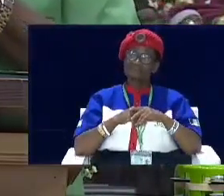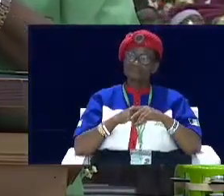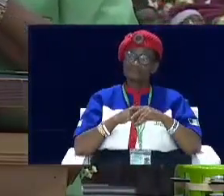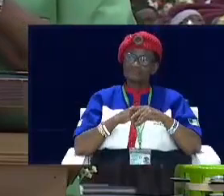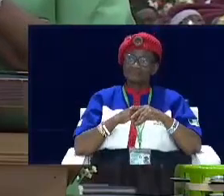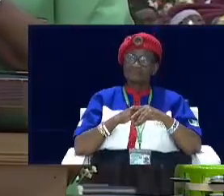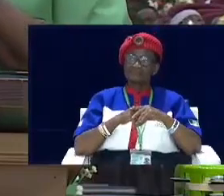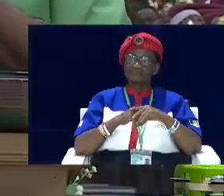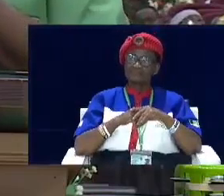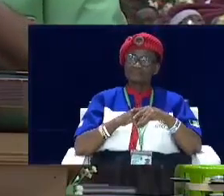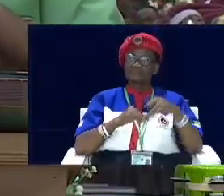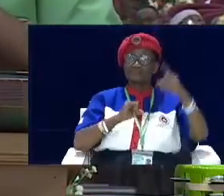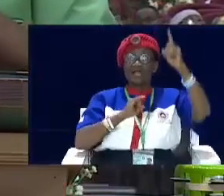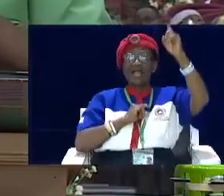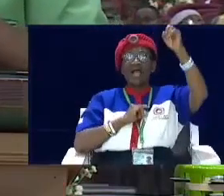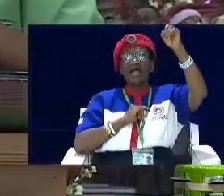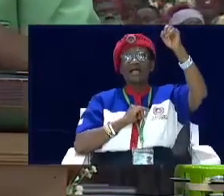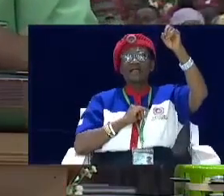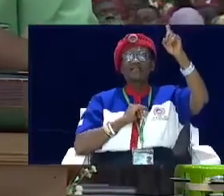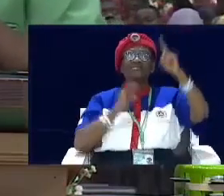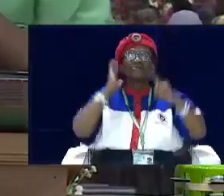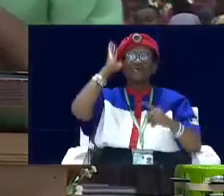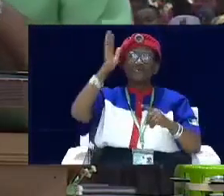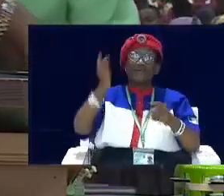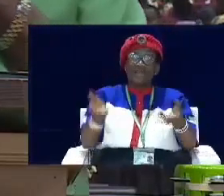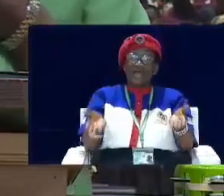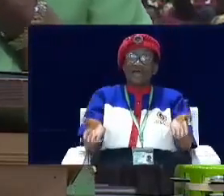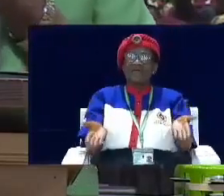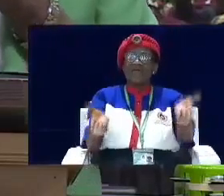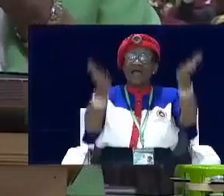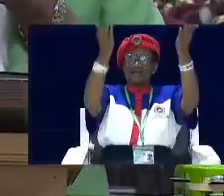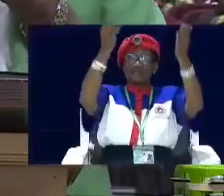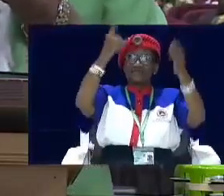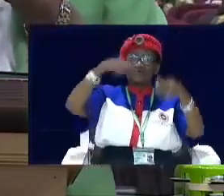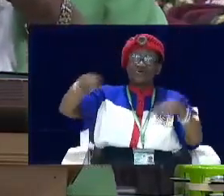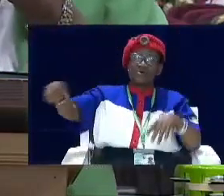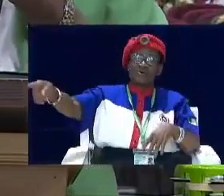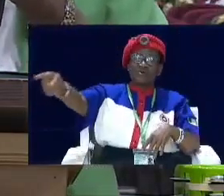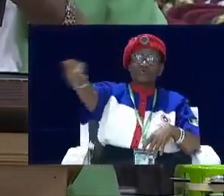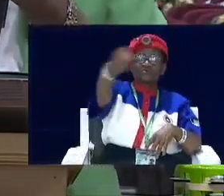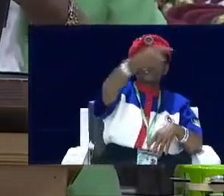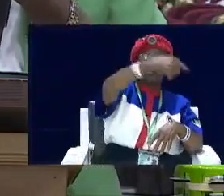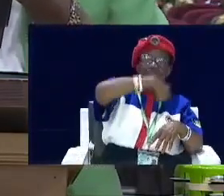I will arise for you tonight. Maadi de fun ola leyi.